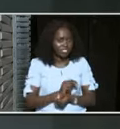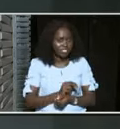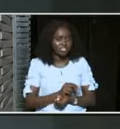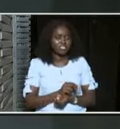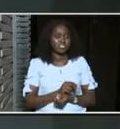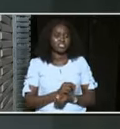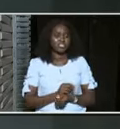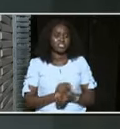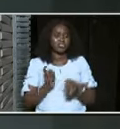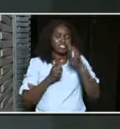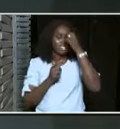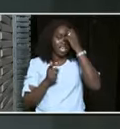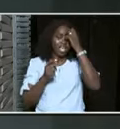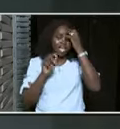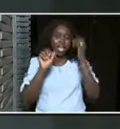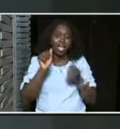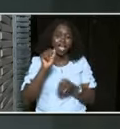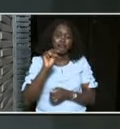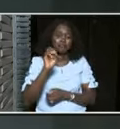Bello University,